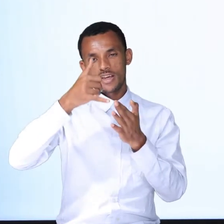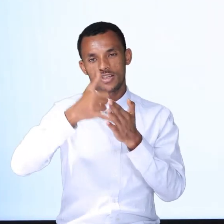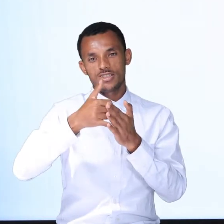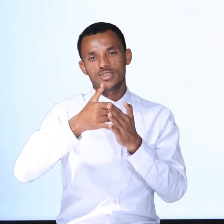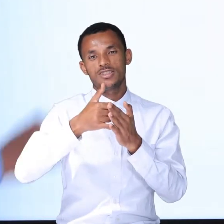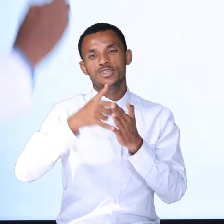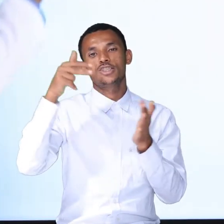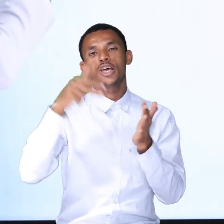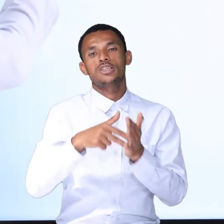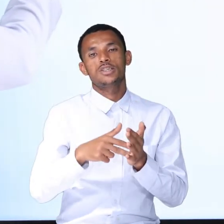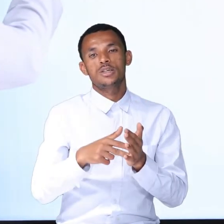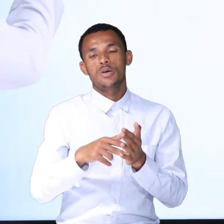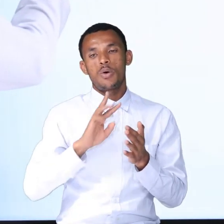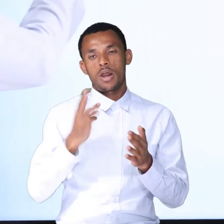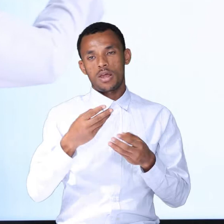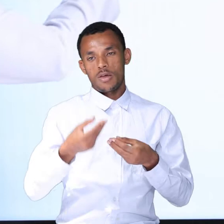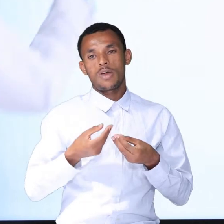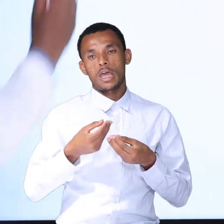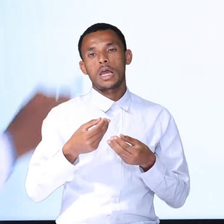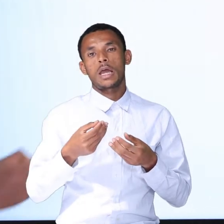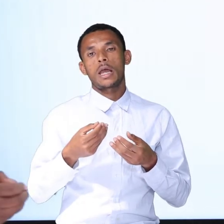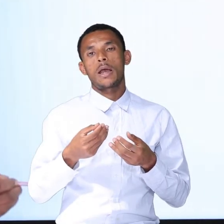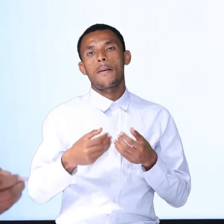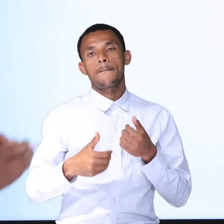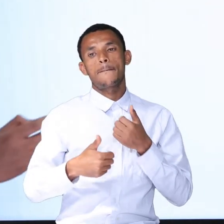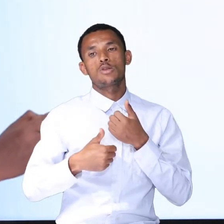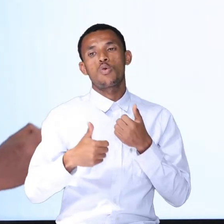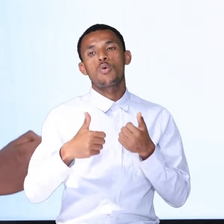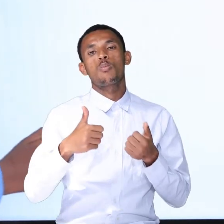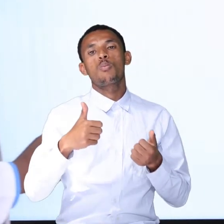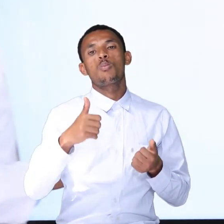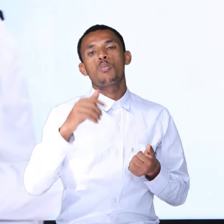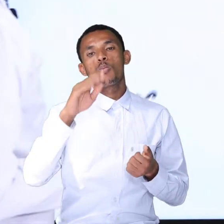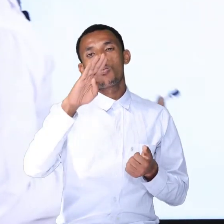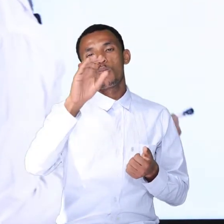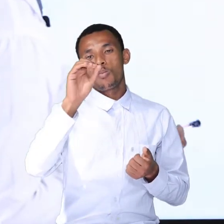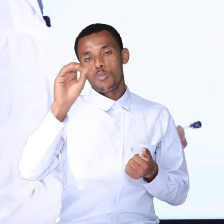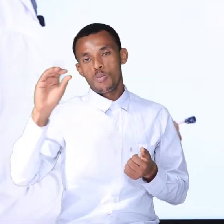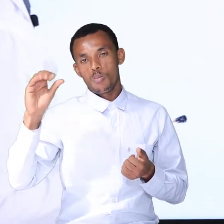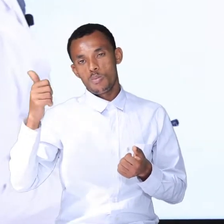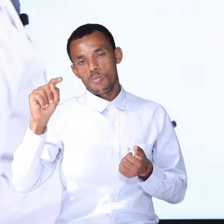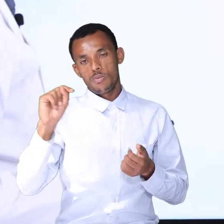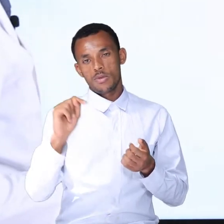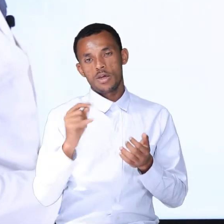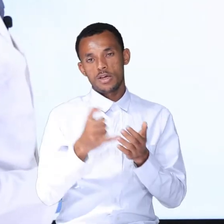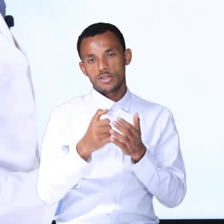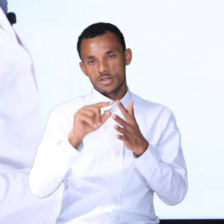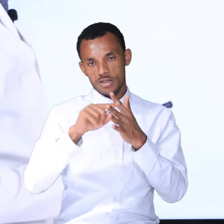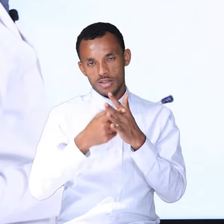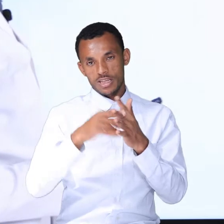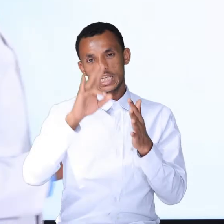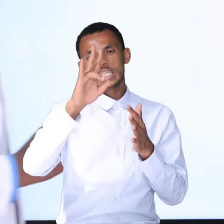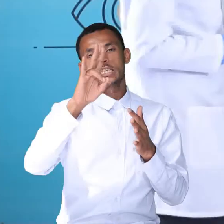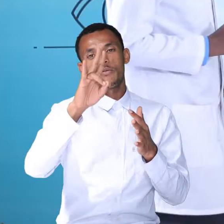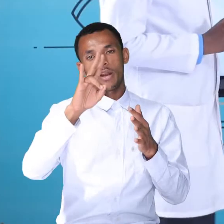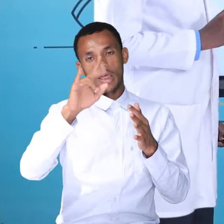station? So we are given that a patrol boat on a sea sailed from its station 7